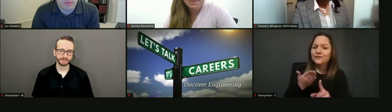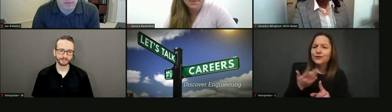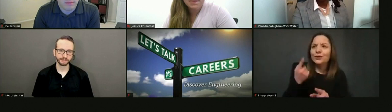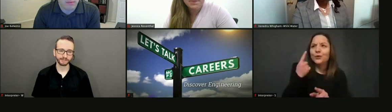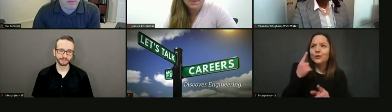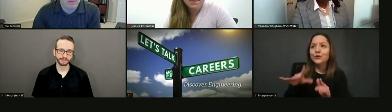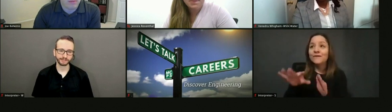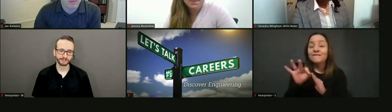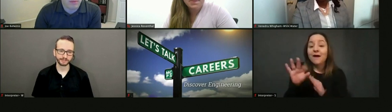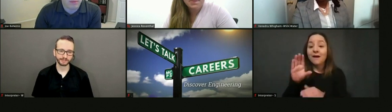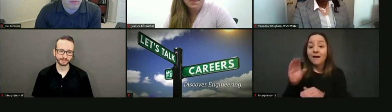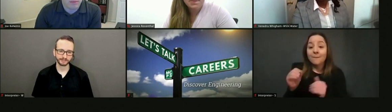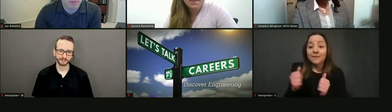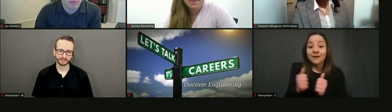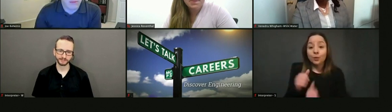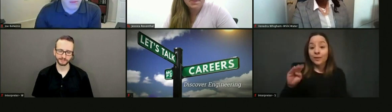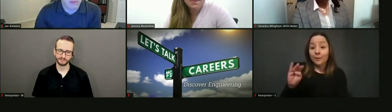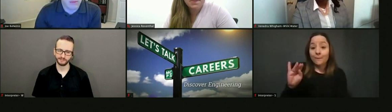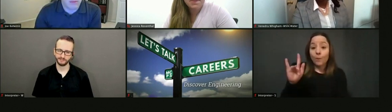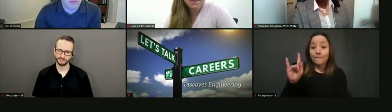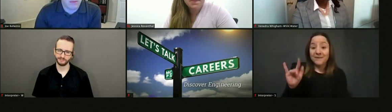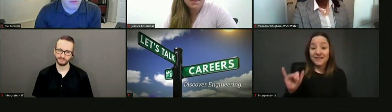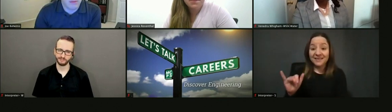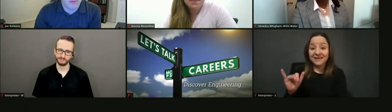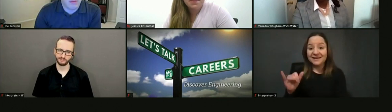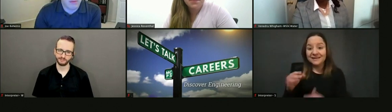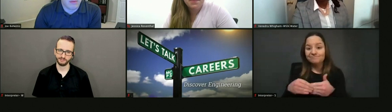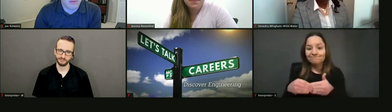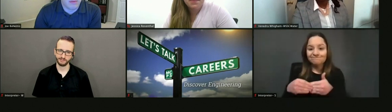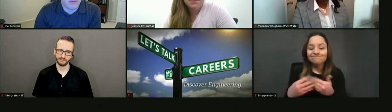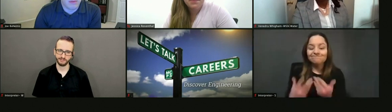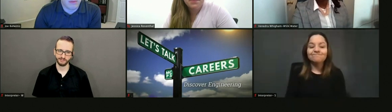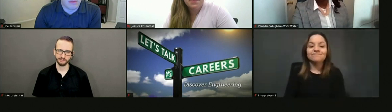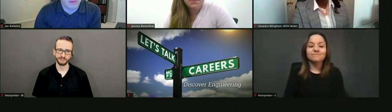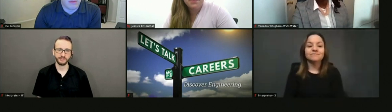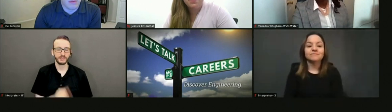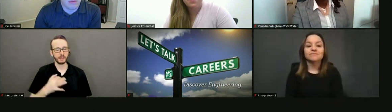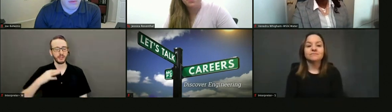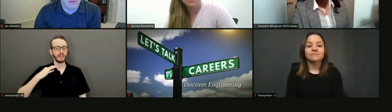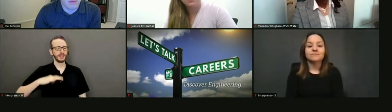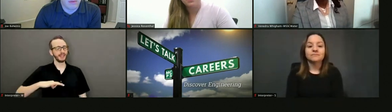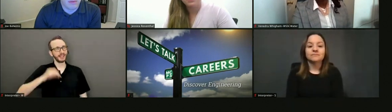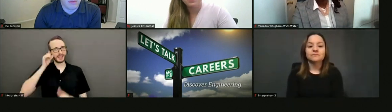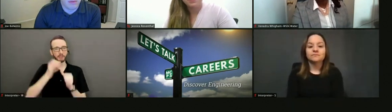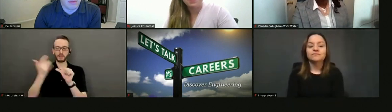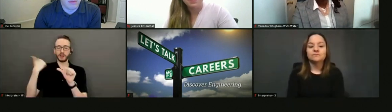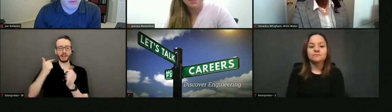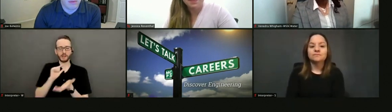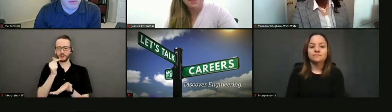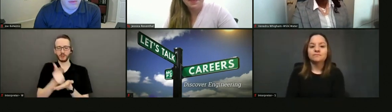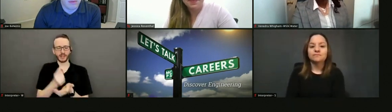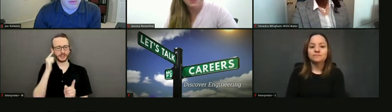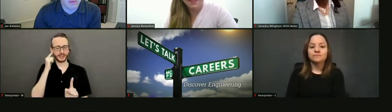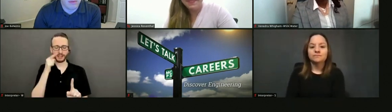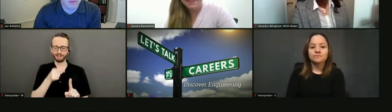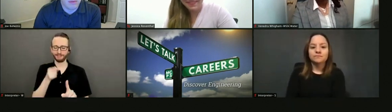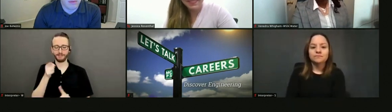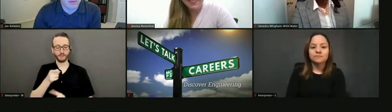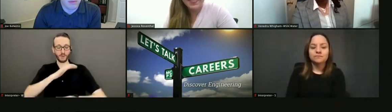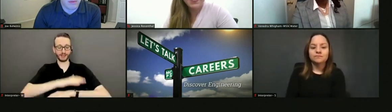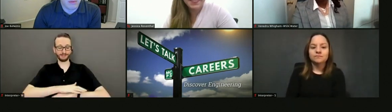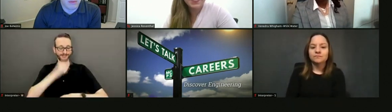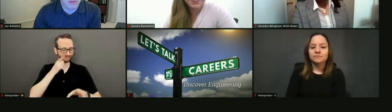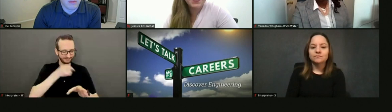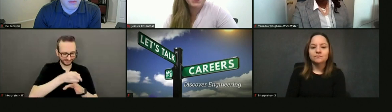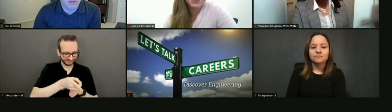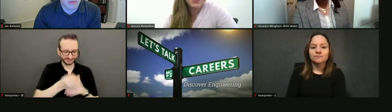with mobility? That was huge. I remember graduating and thinking, I can't commit to one desk for the rest of my